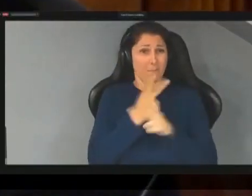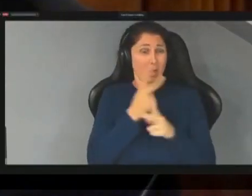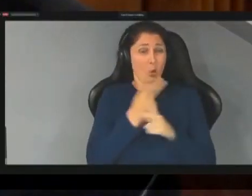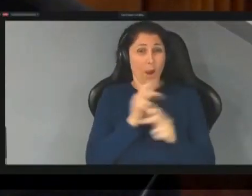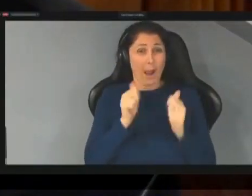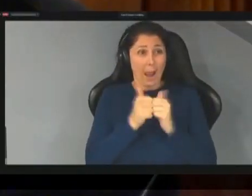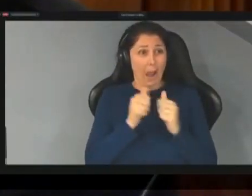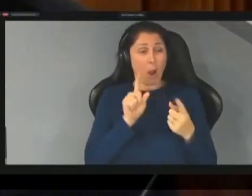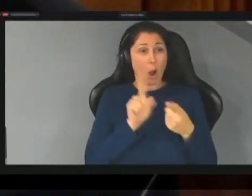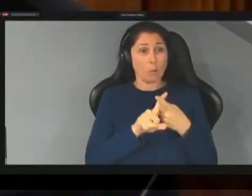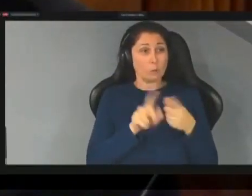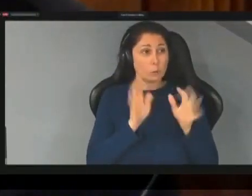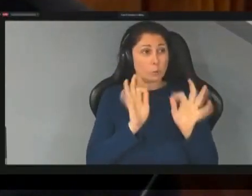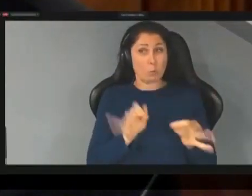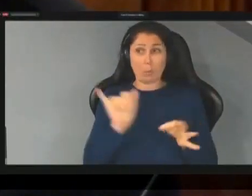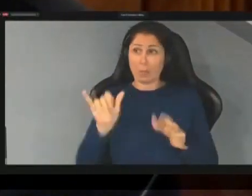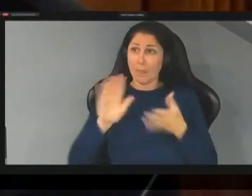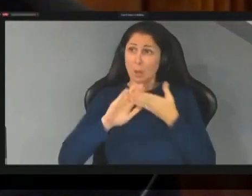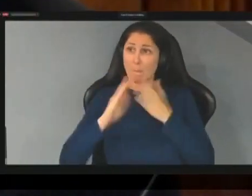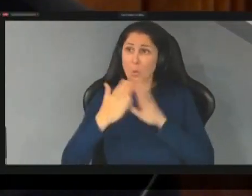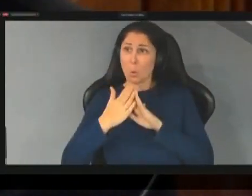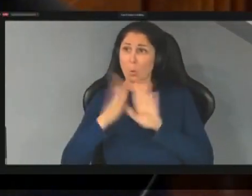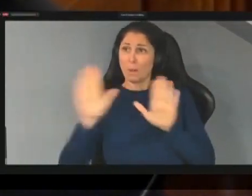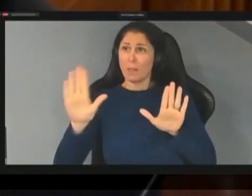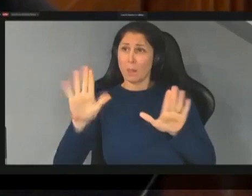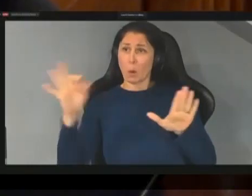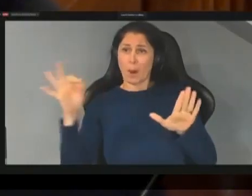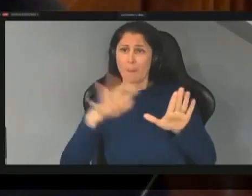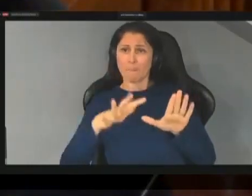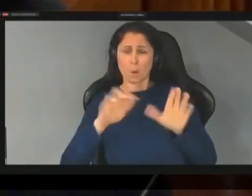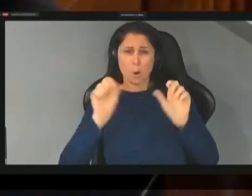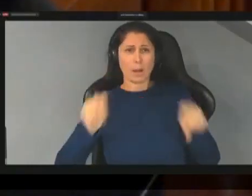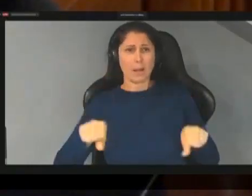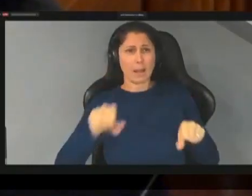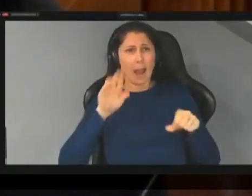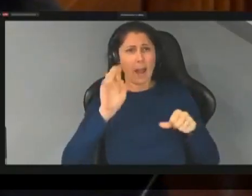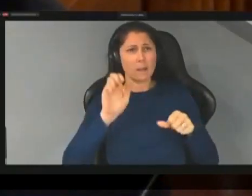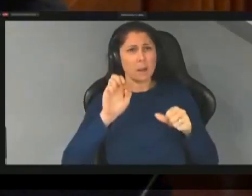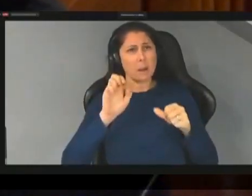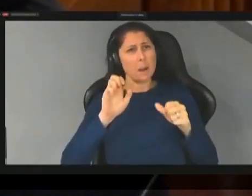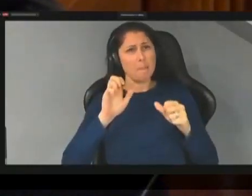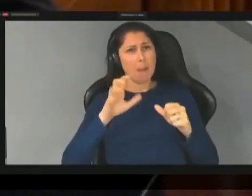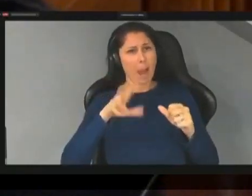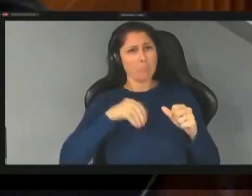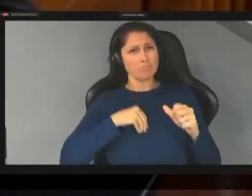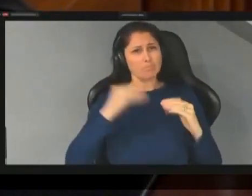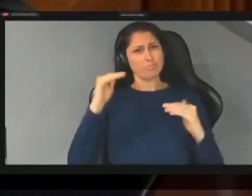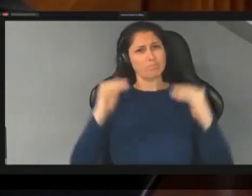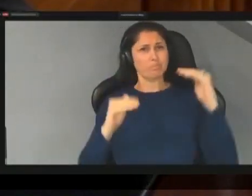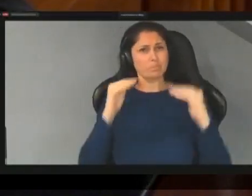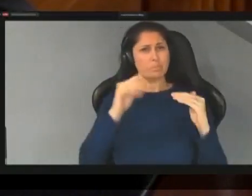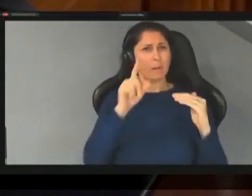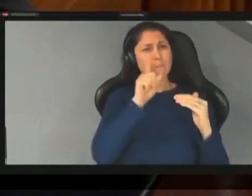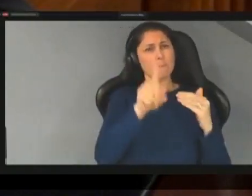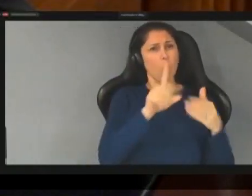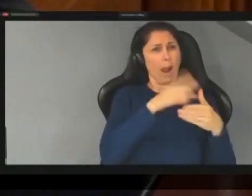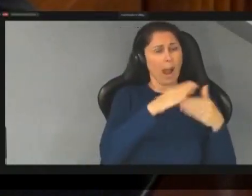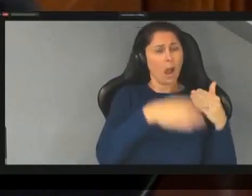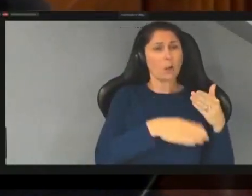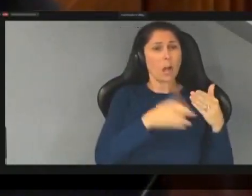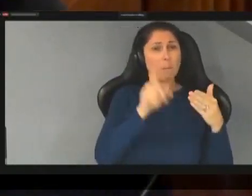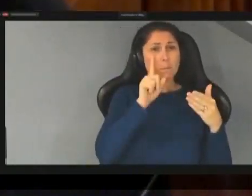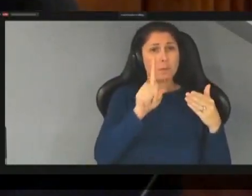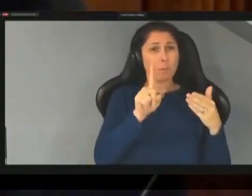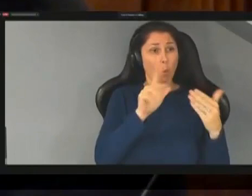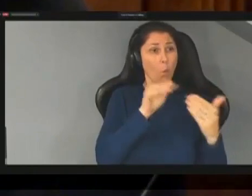that community input can be weighted to ensure outcomes that are equitable for neighborhoods and for our city.